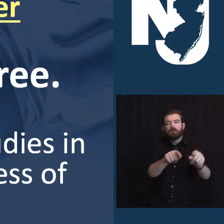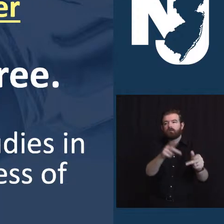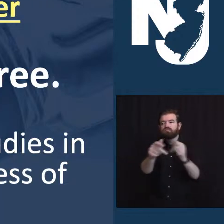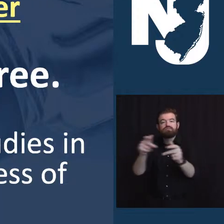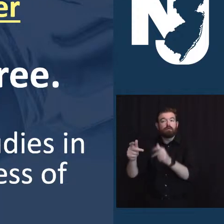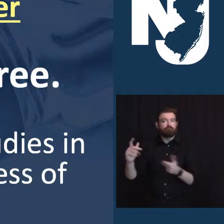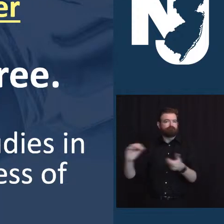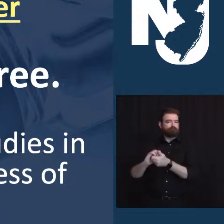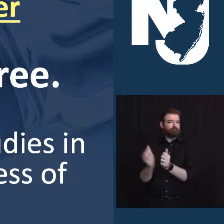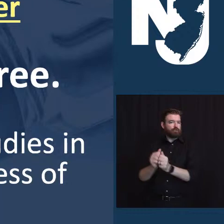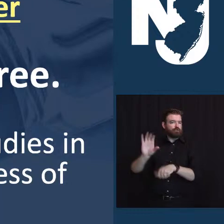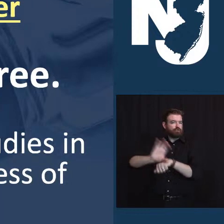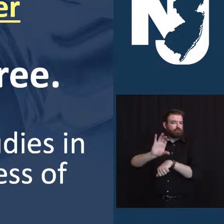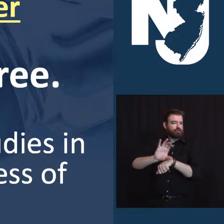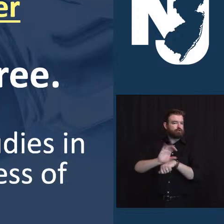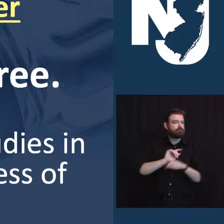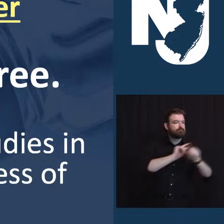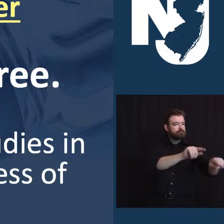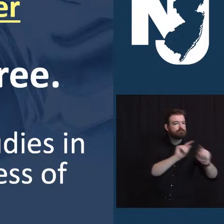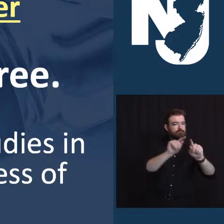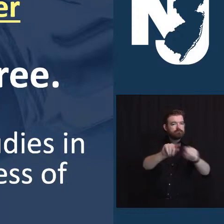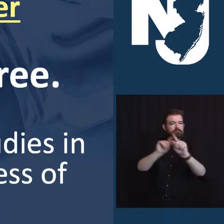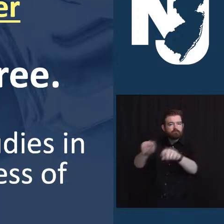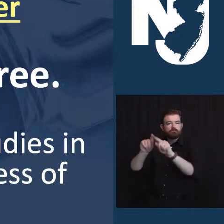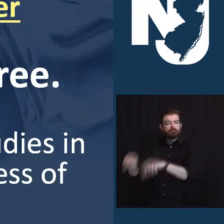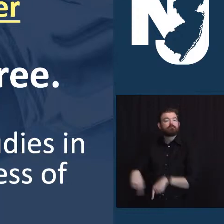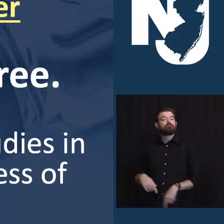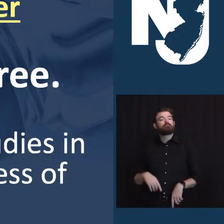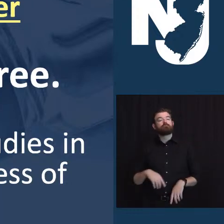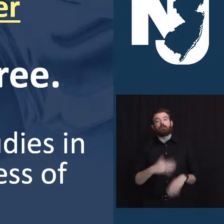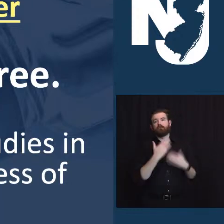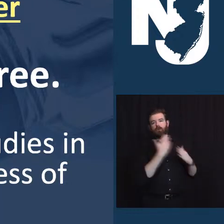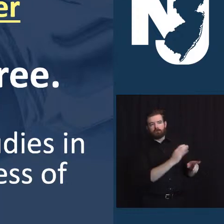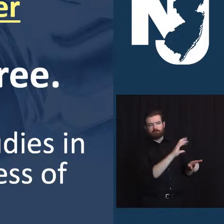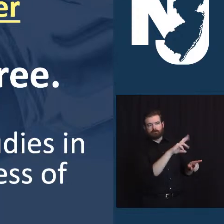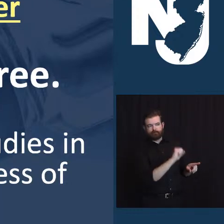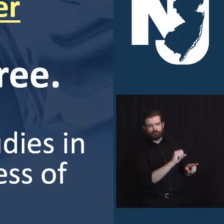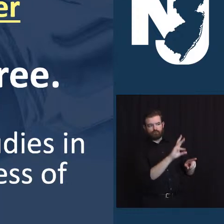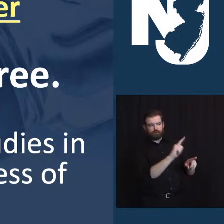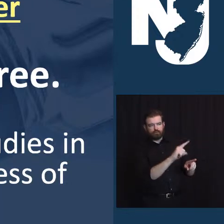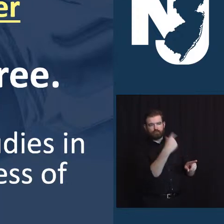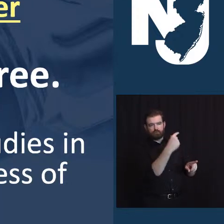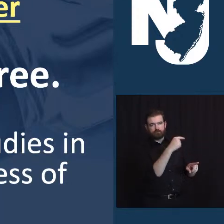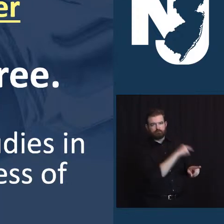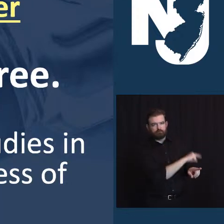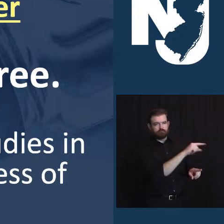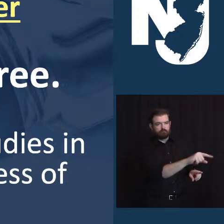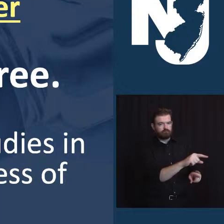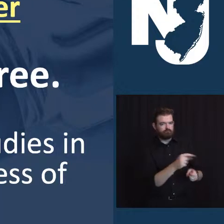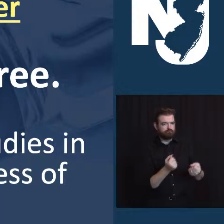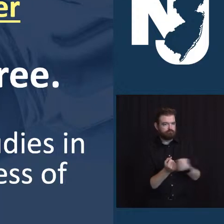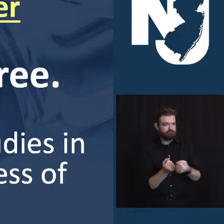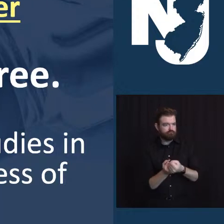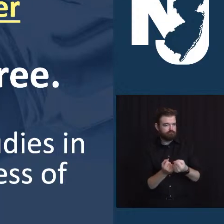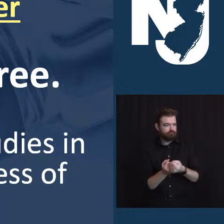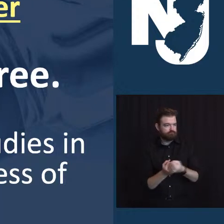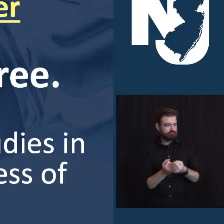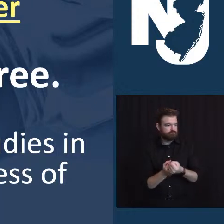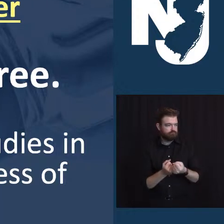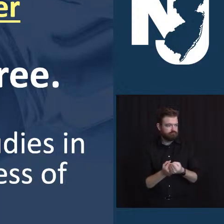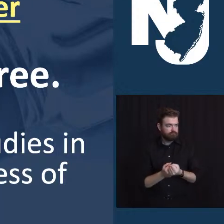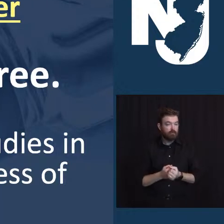Walgreens for their help. Additionally, here's another myth. Please listen to this. Getting